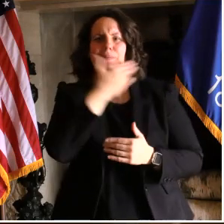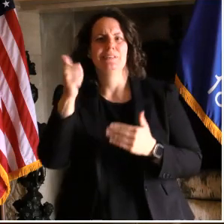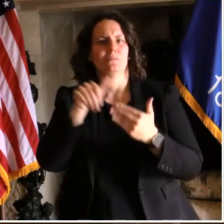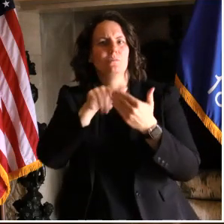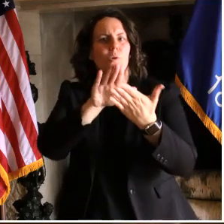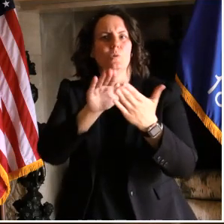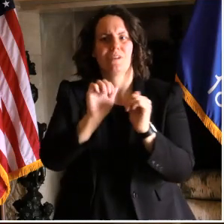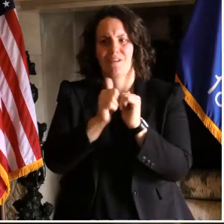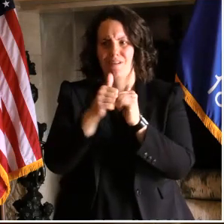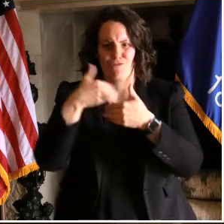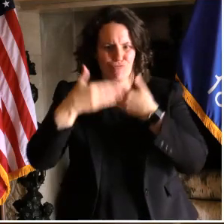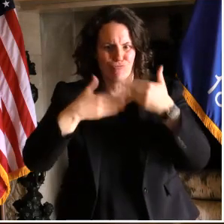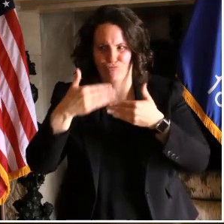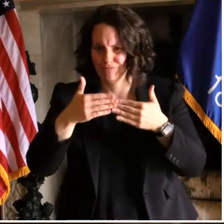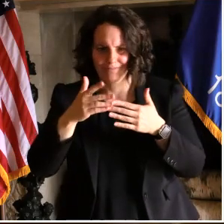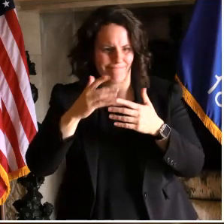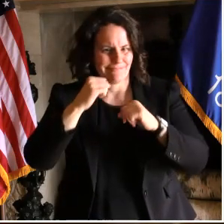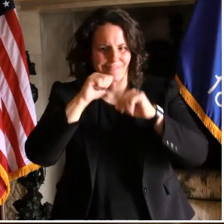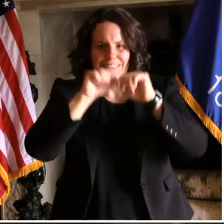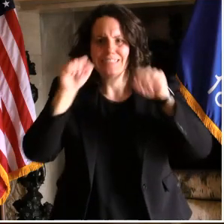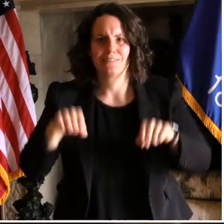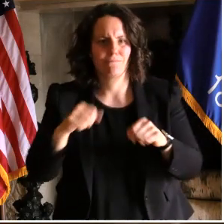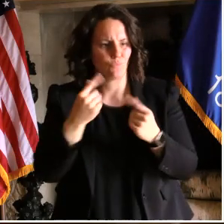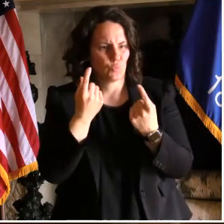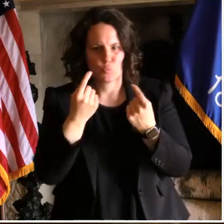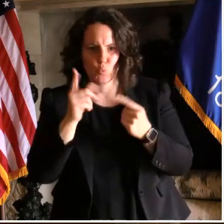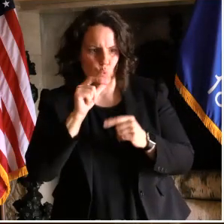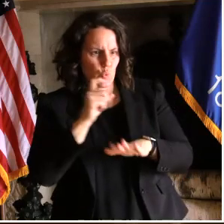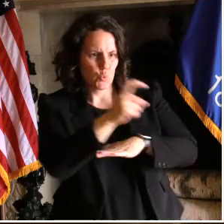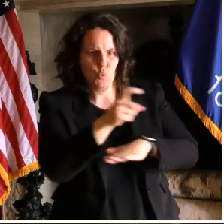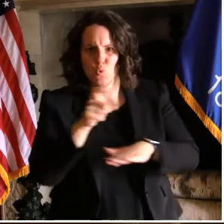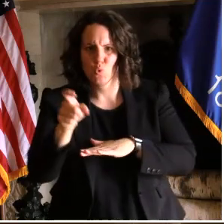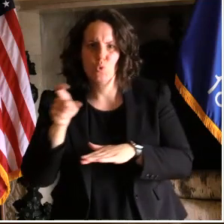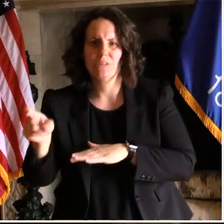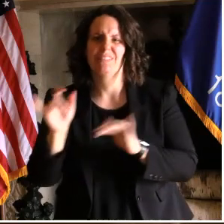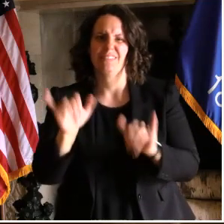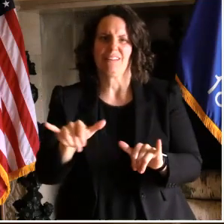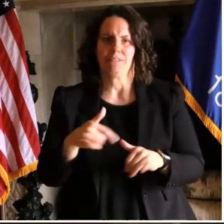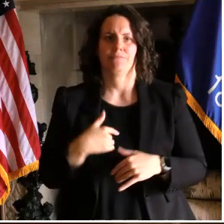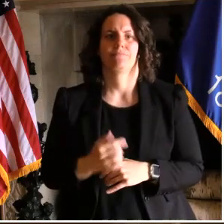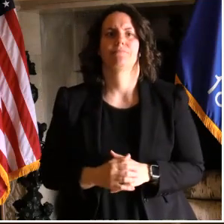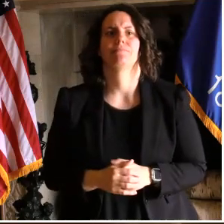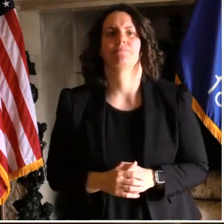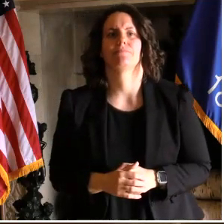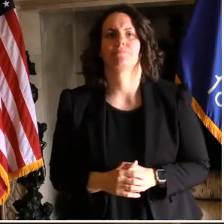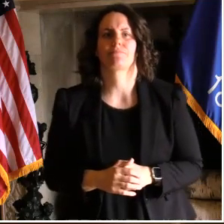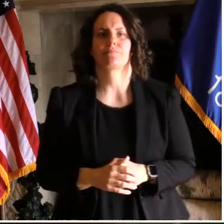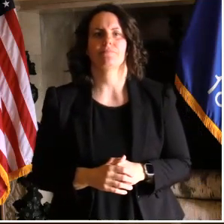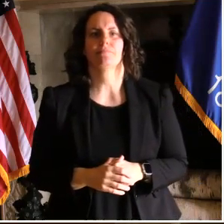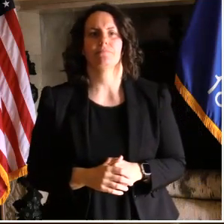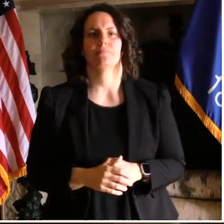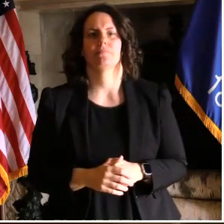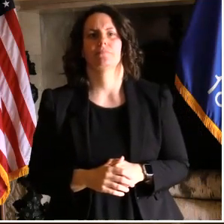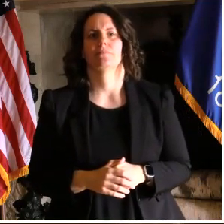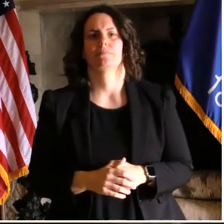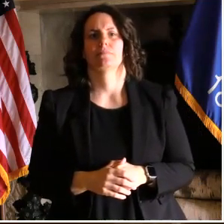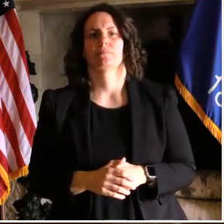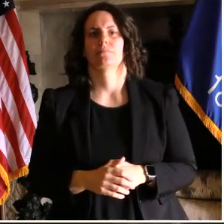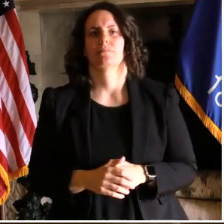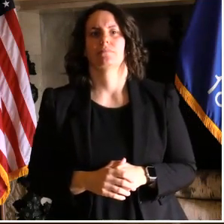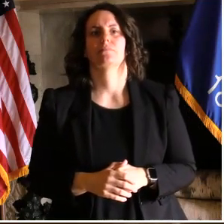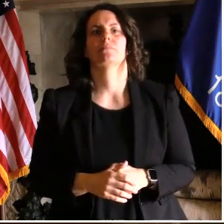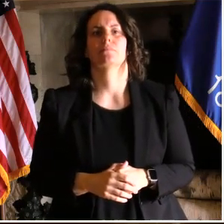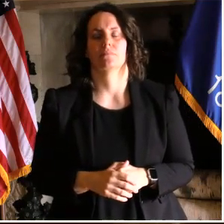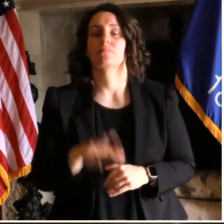be flexibility in this platform where we can add additional critical needs, such as formula and diapers for our child care